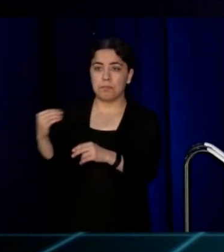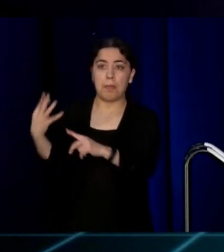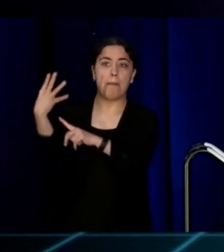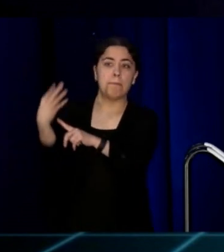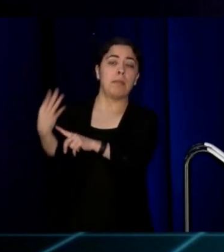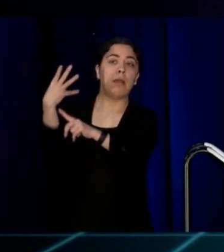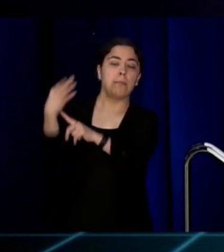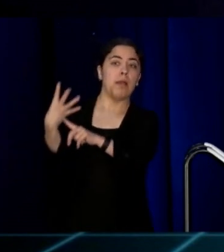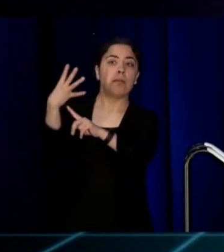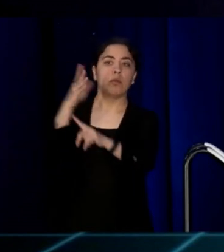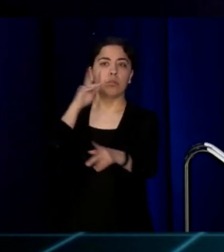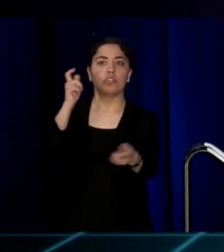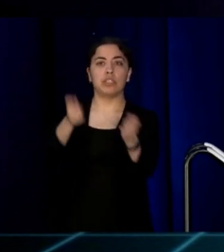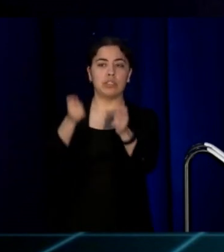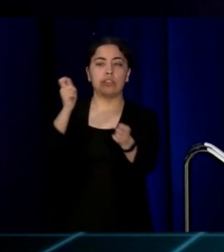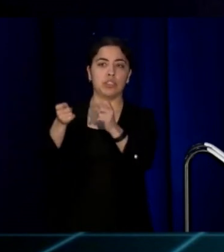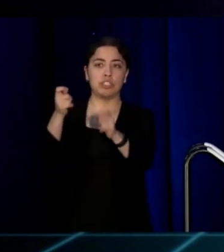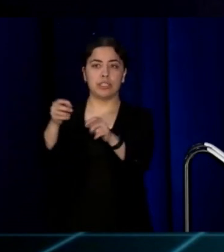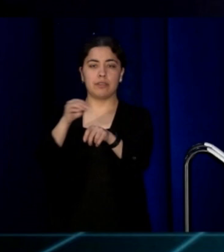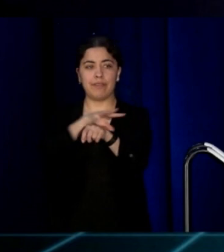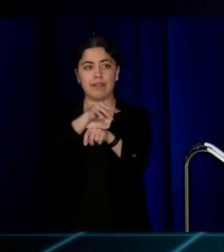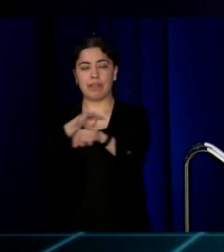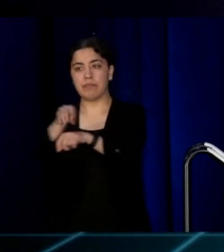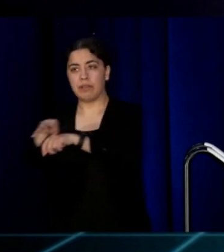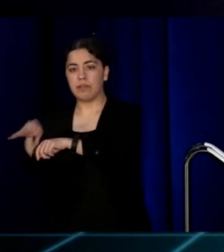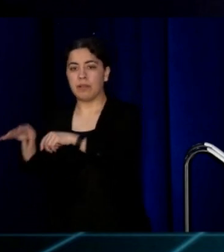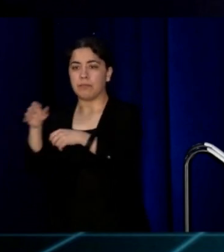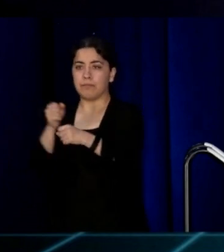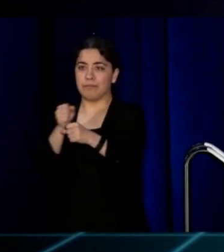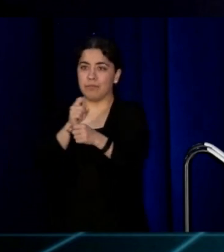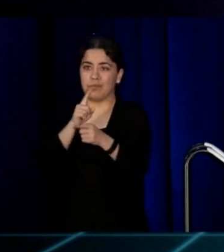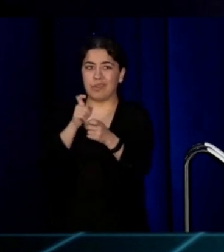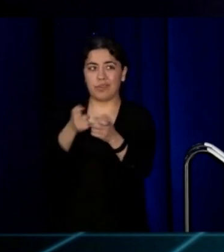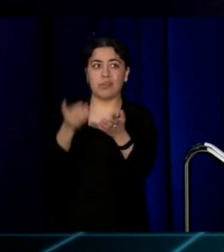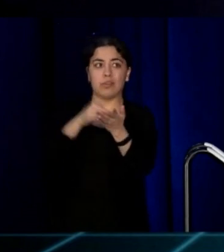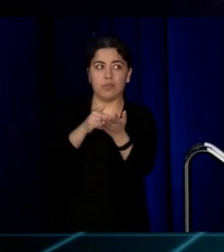just keep on changing and keep affecting things that make the component re-render.